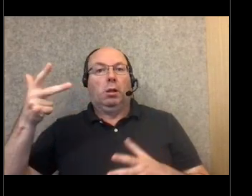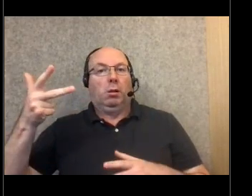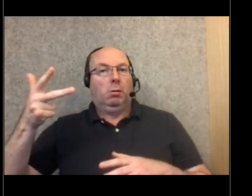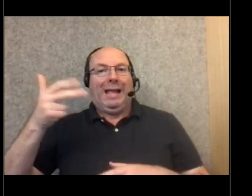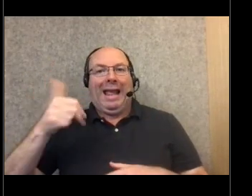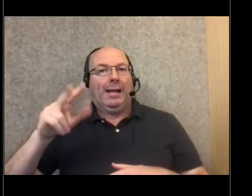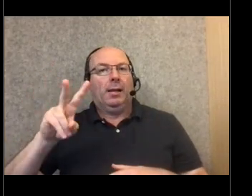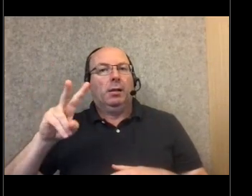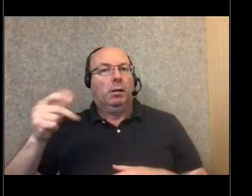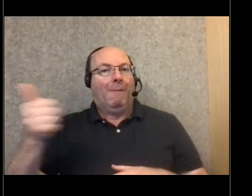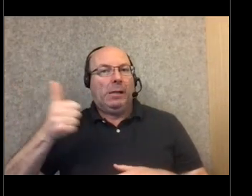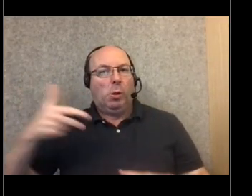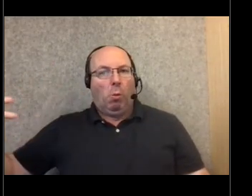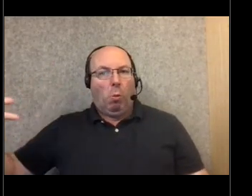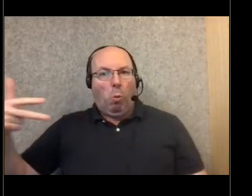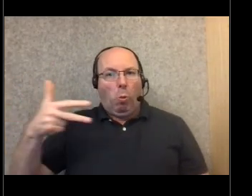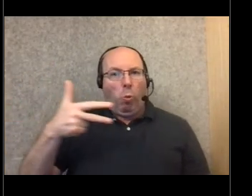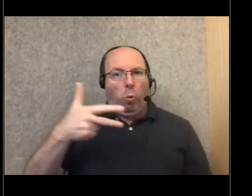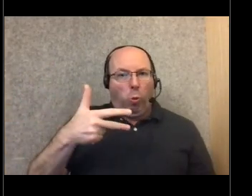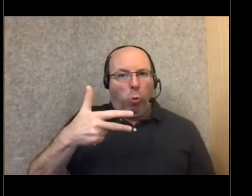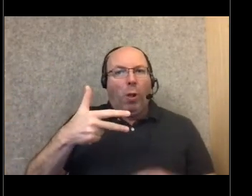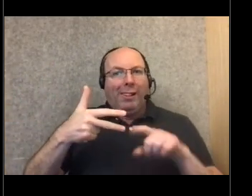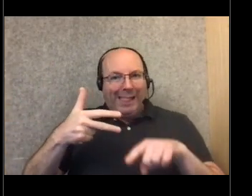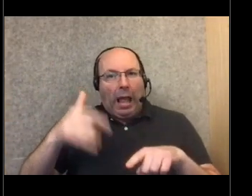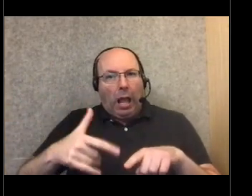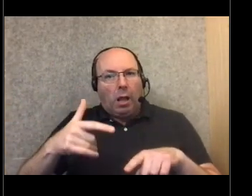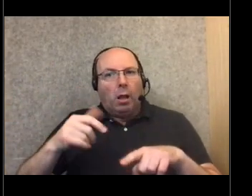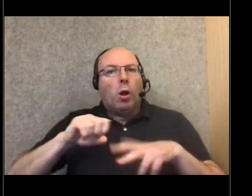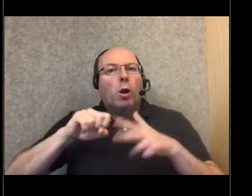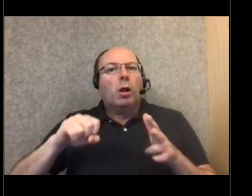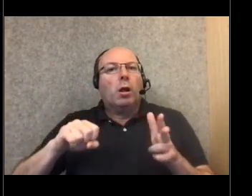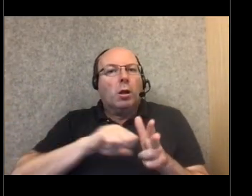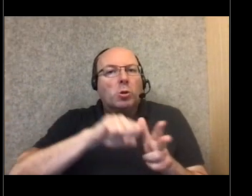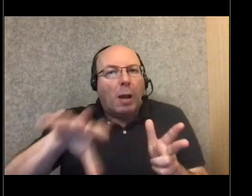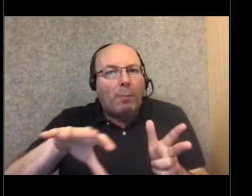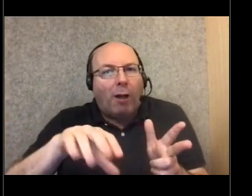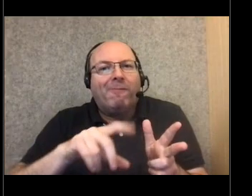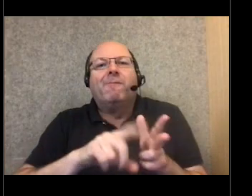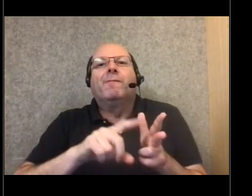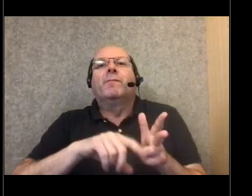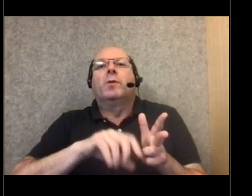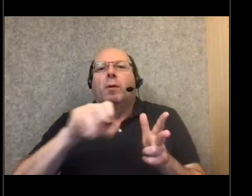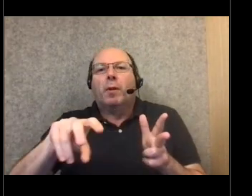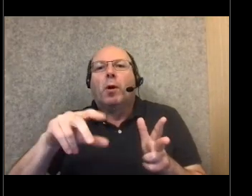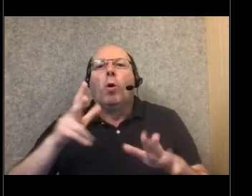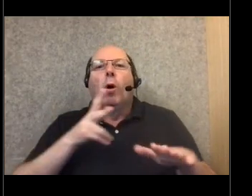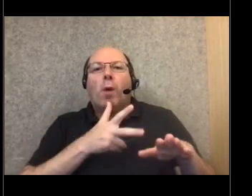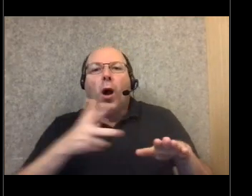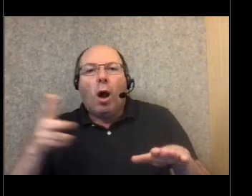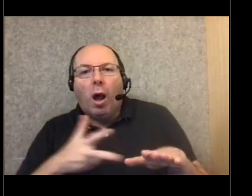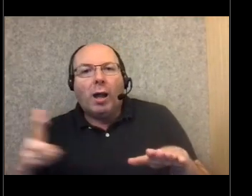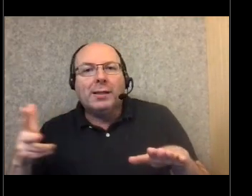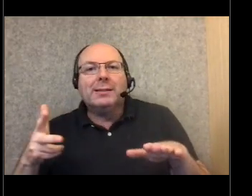Passenger drop-off points and parking areas for people with disabilities should be located